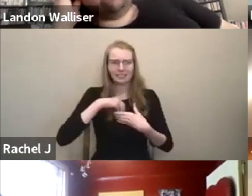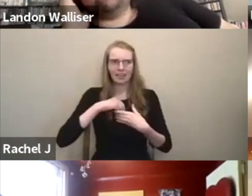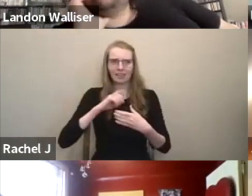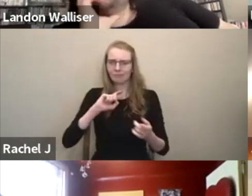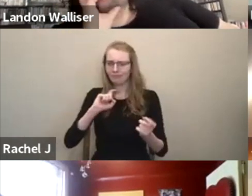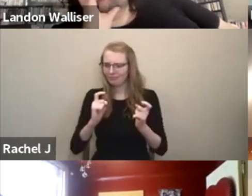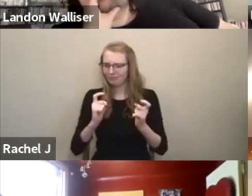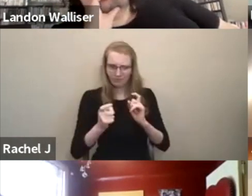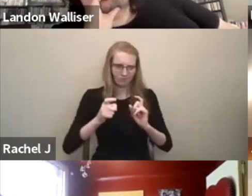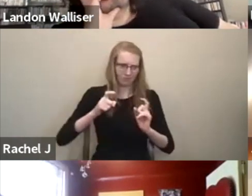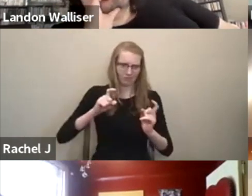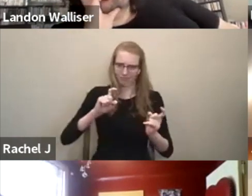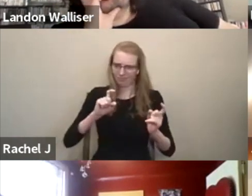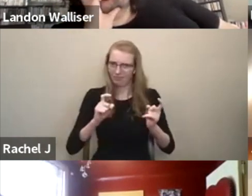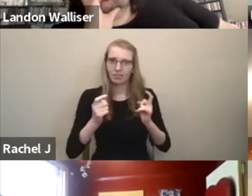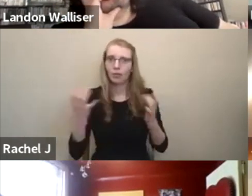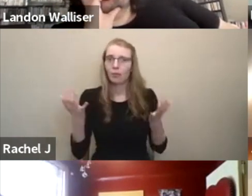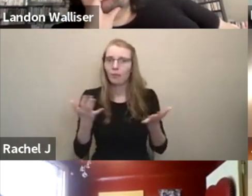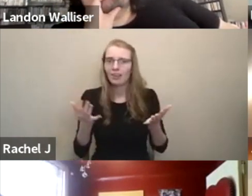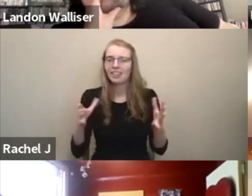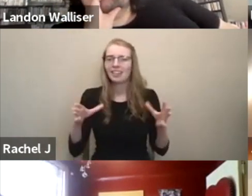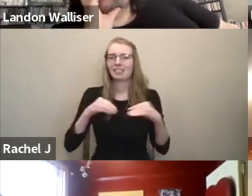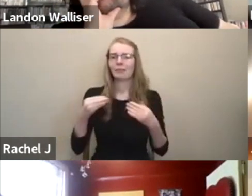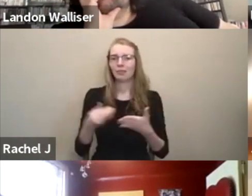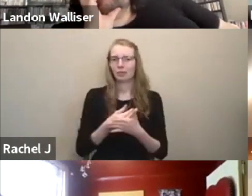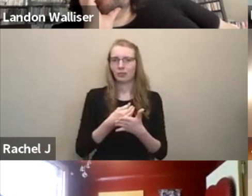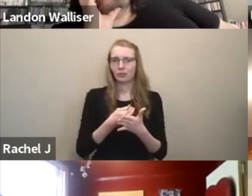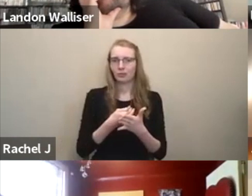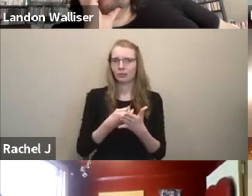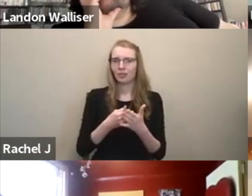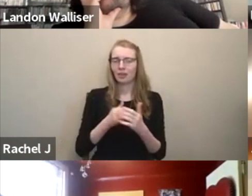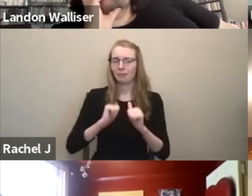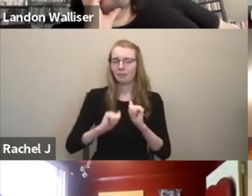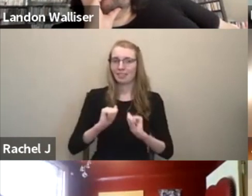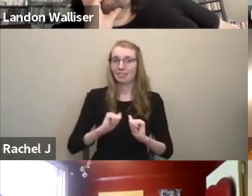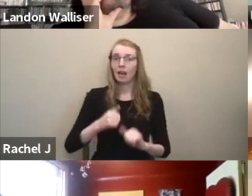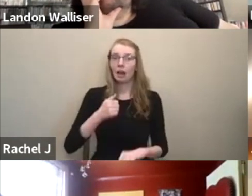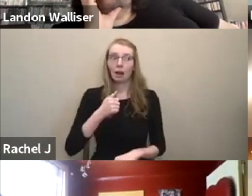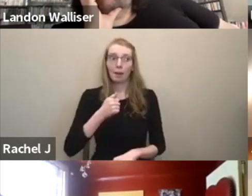means that I'm married to a playwright. I'm hardwired